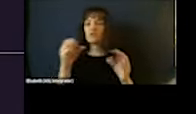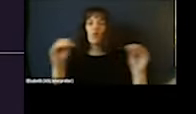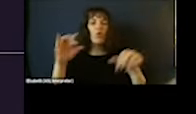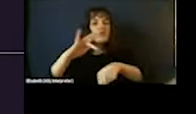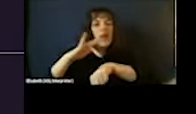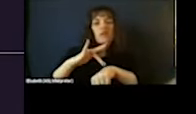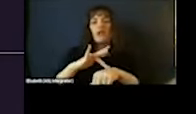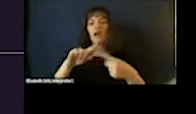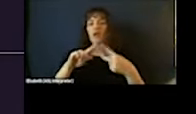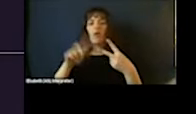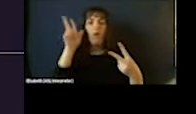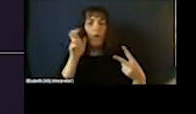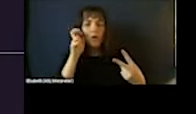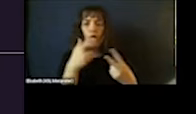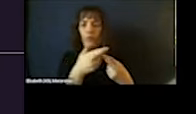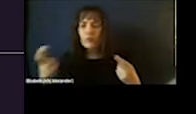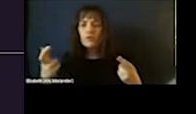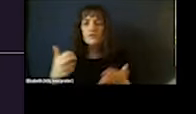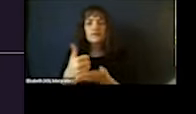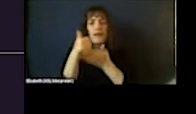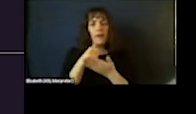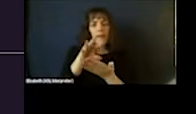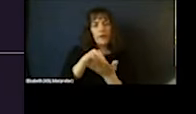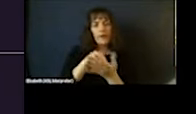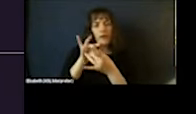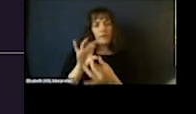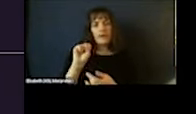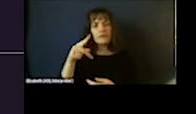me learn about space. So I had to make do with what I could access.